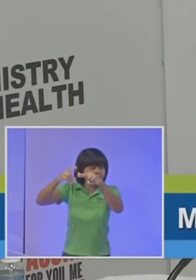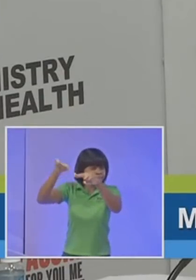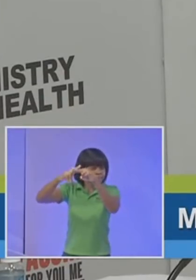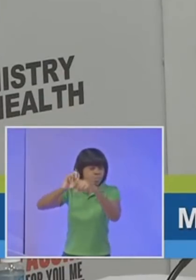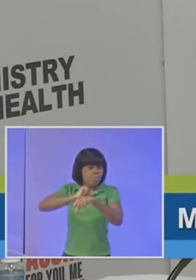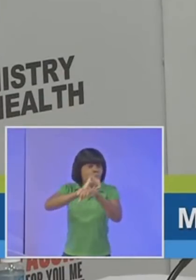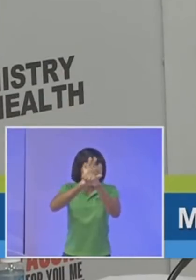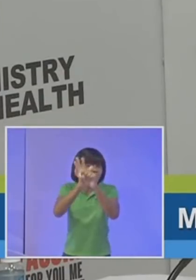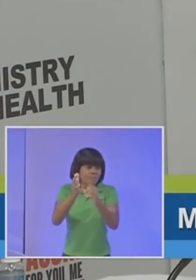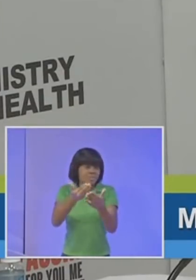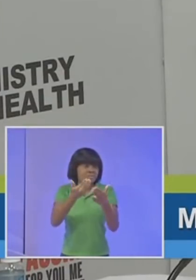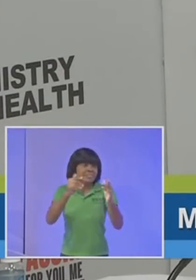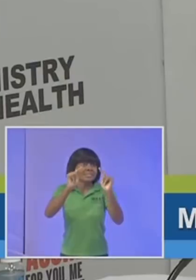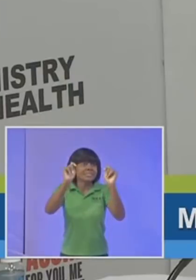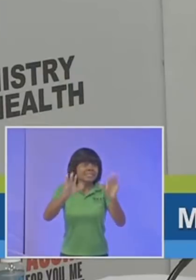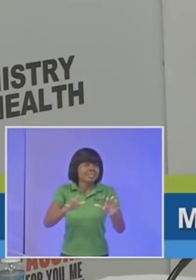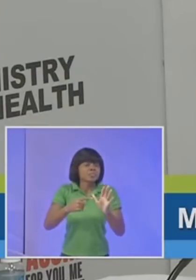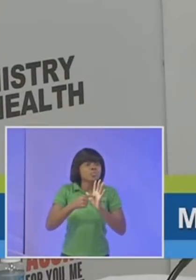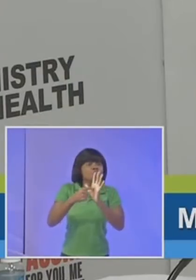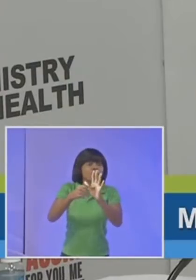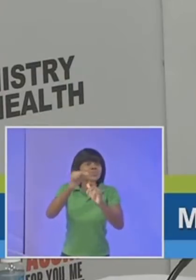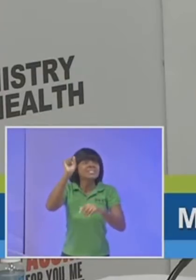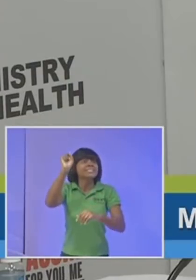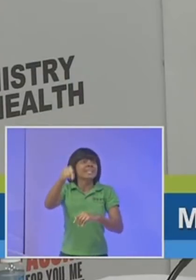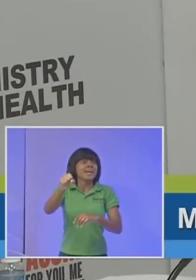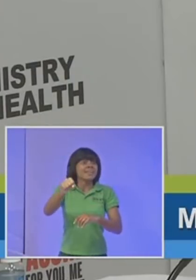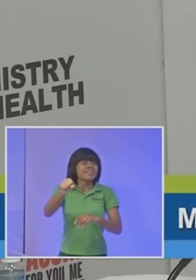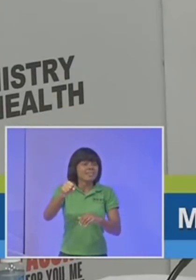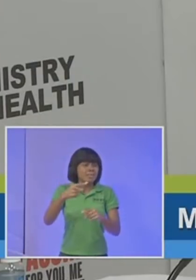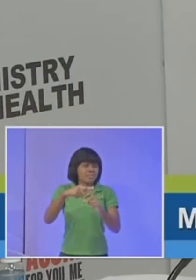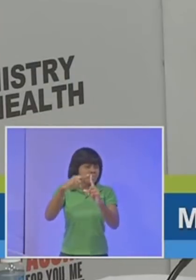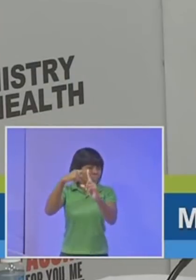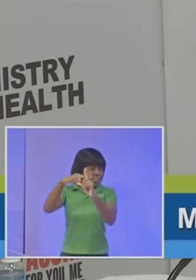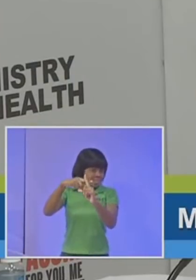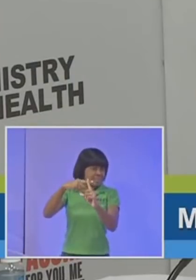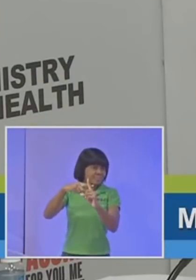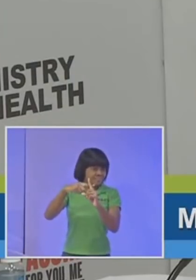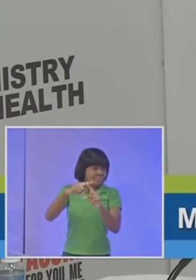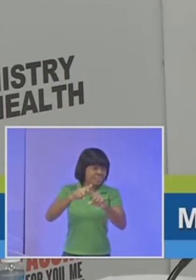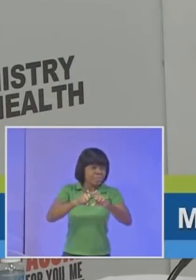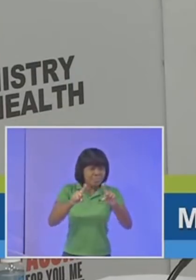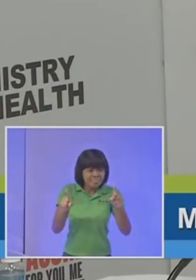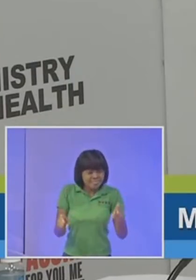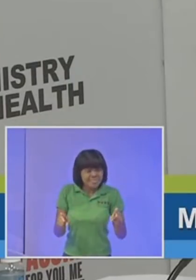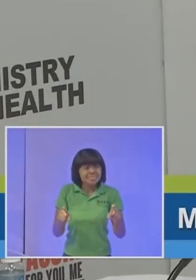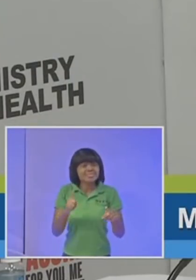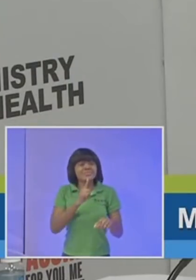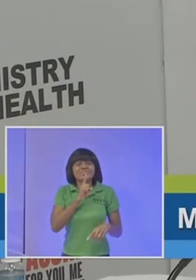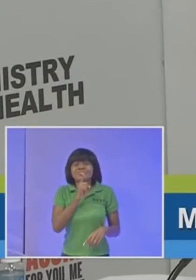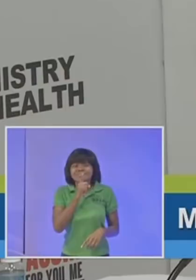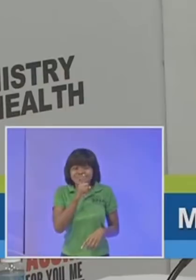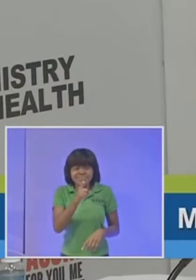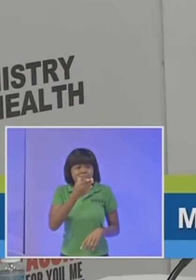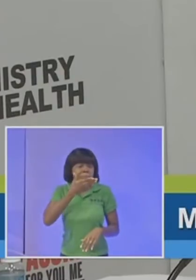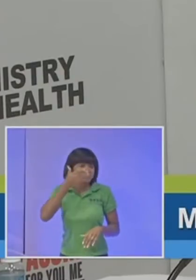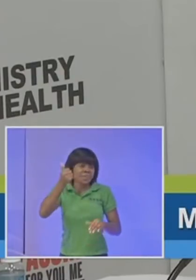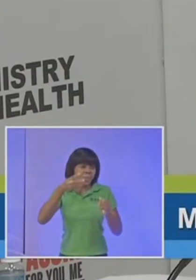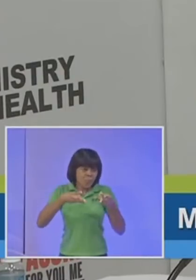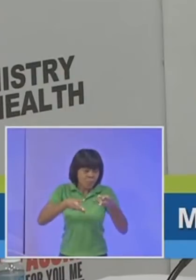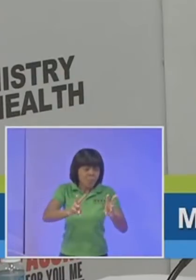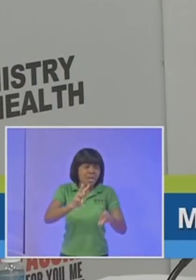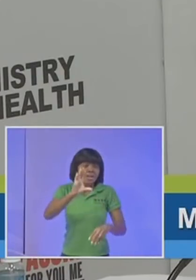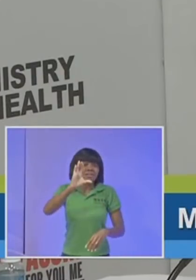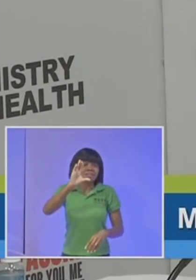suspected. Do an antigen test, it goes to probable. If you do the PCR, it confirms the diagnosis. So that is the way it flows. But again,